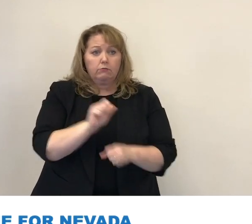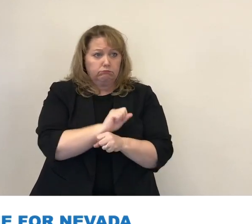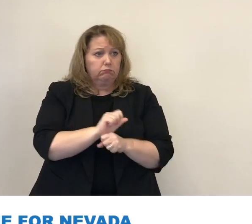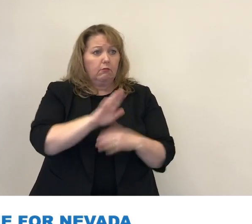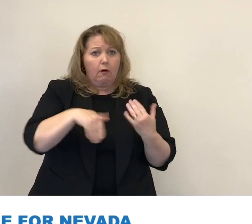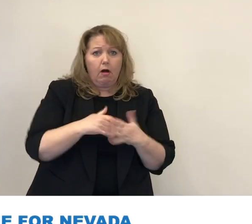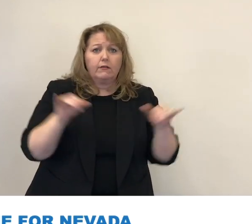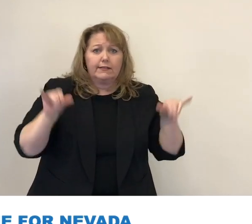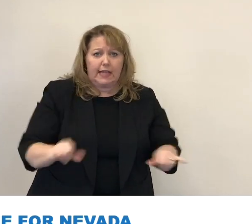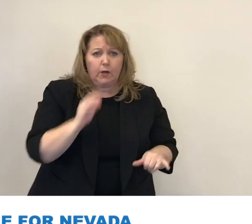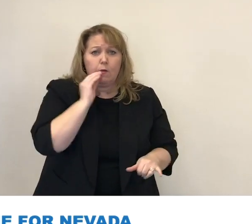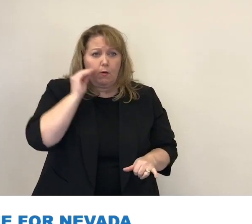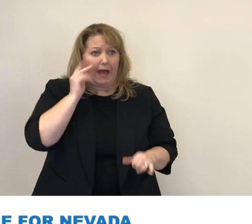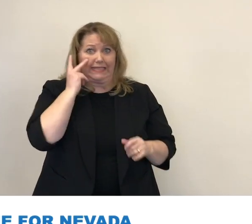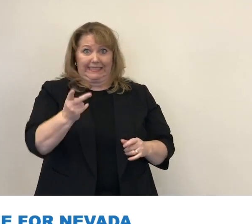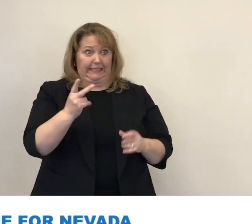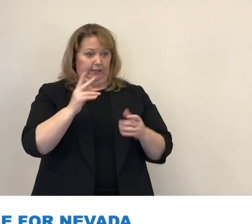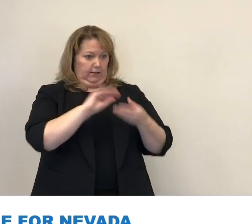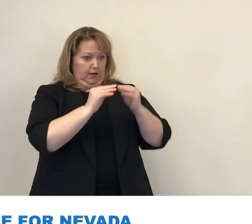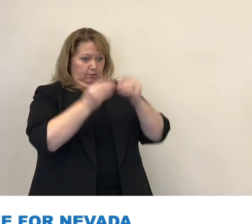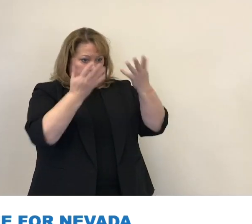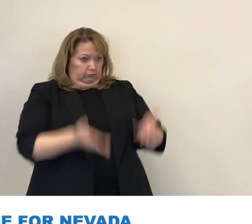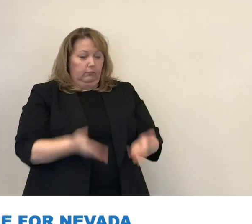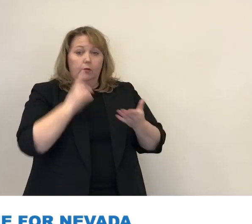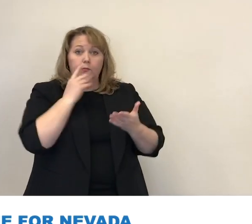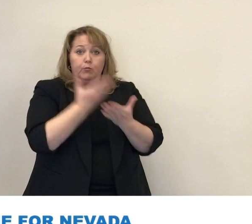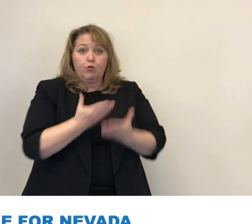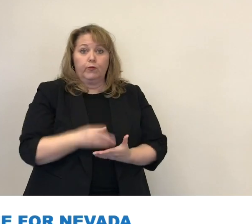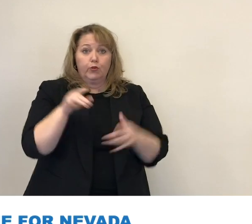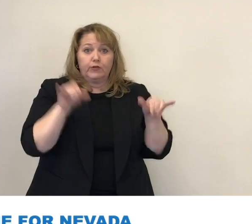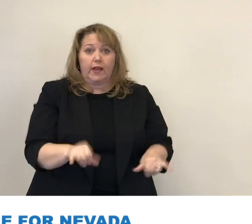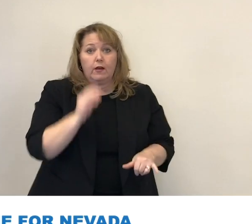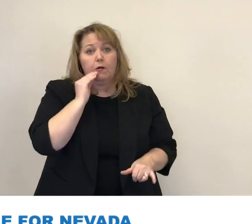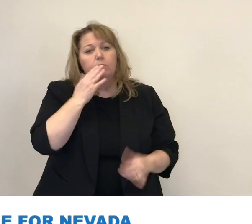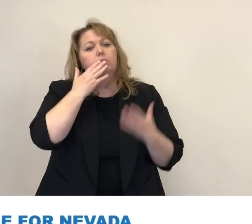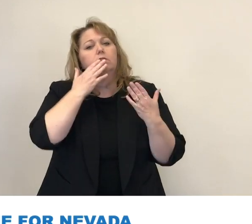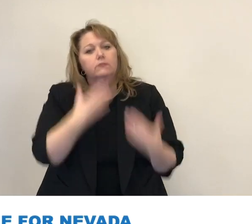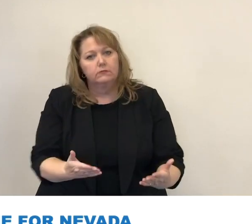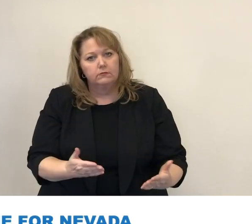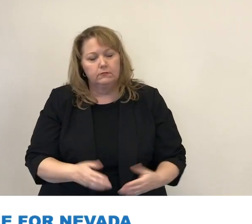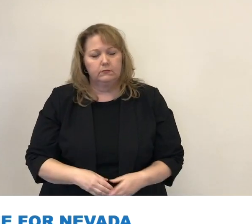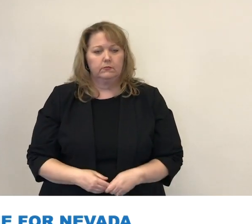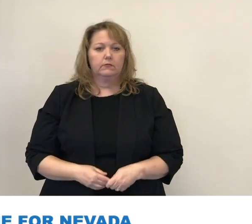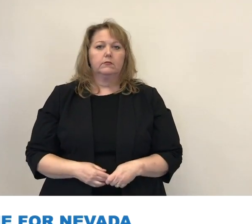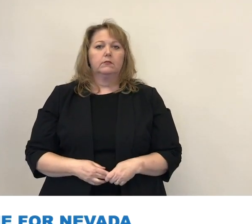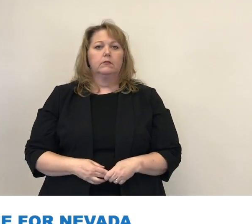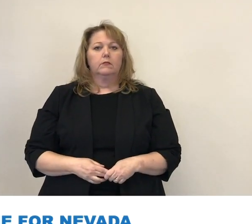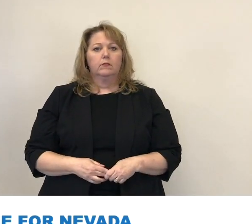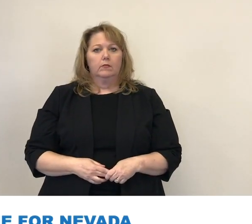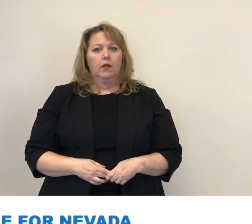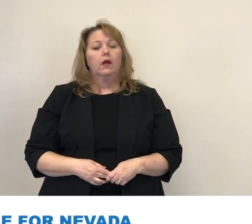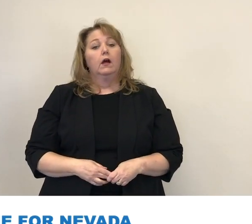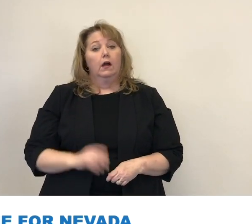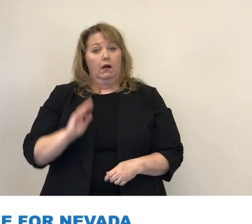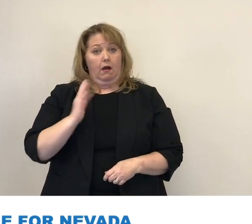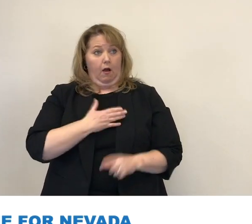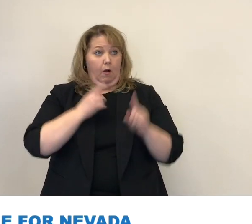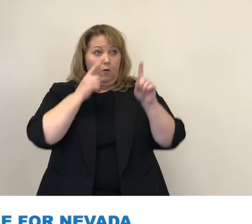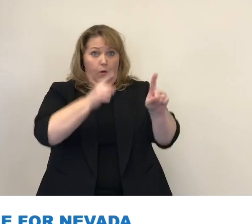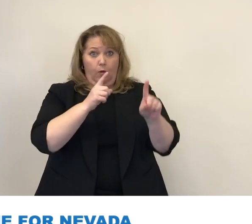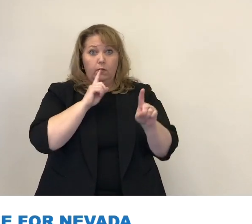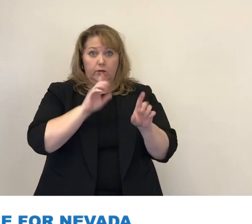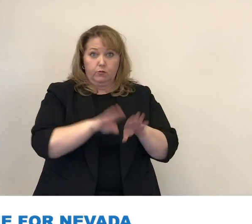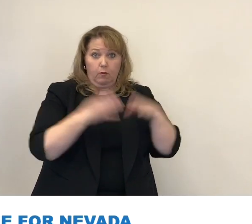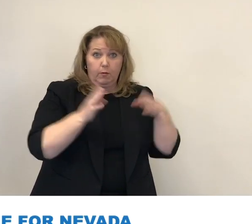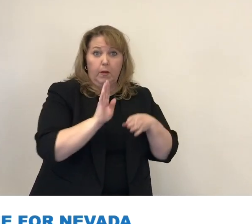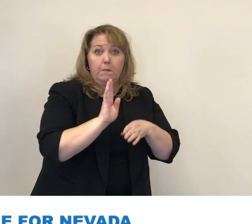your governor, I can assure you that we're working on the strongest plan possible to reopen our businesses and our communities,